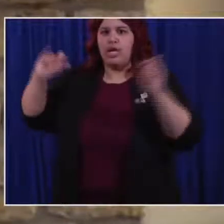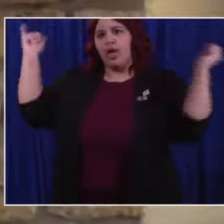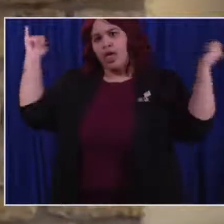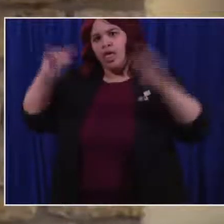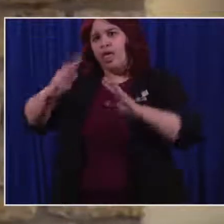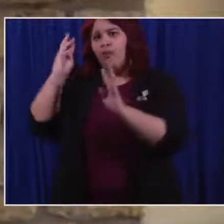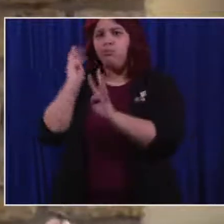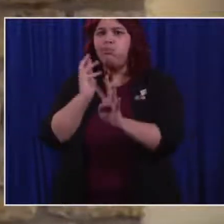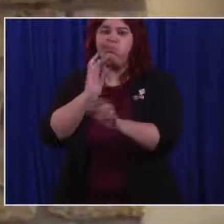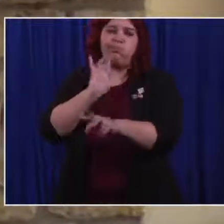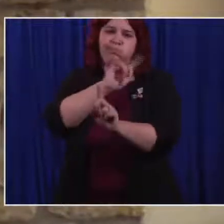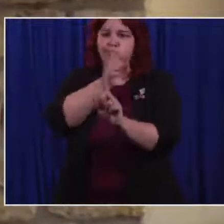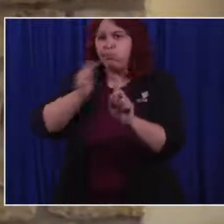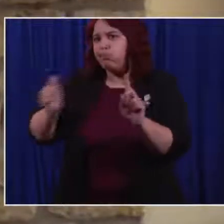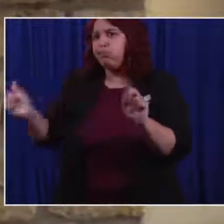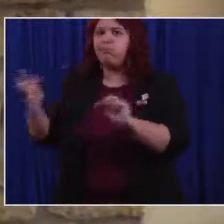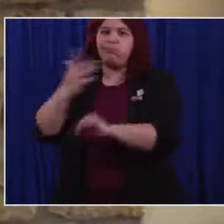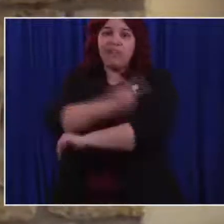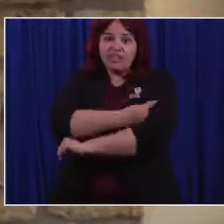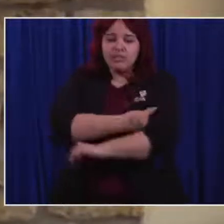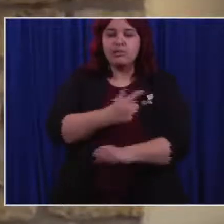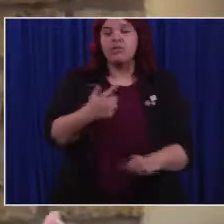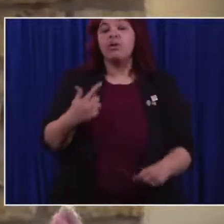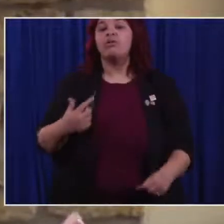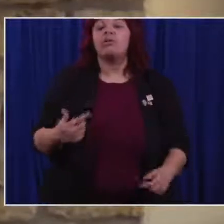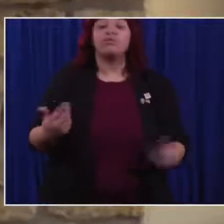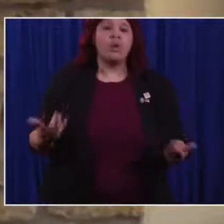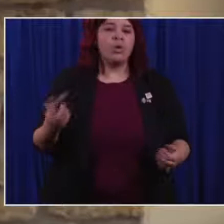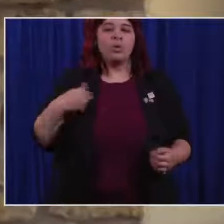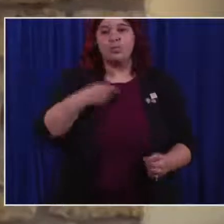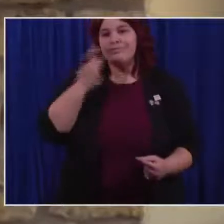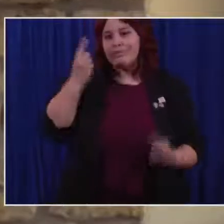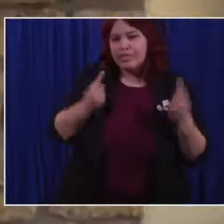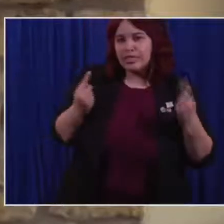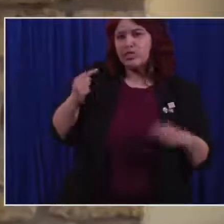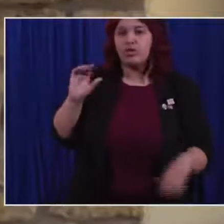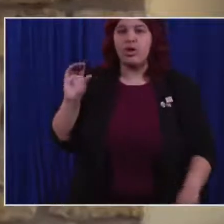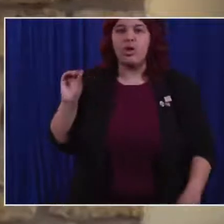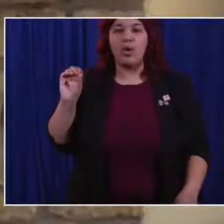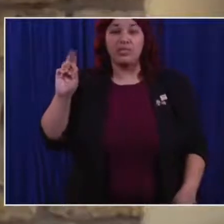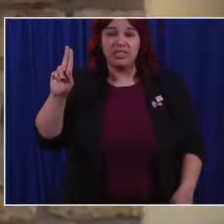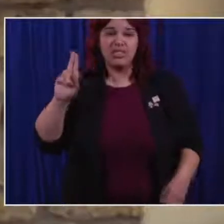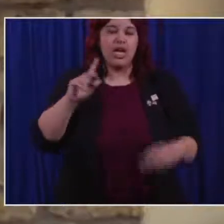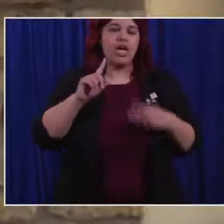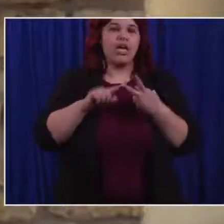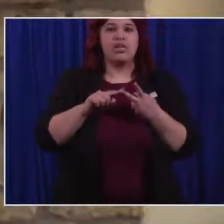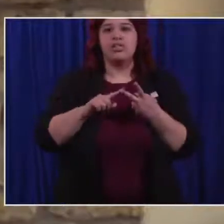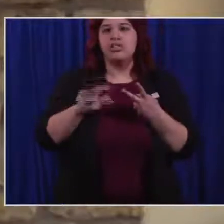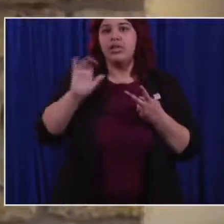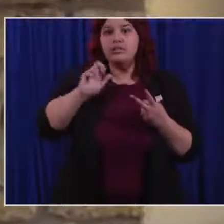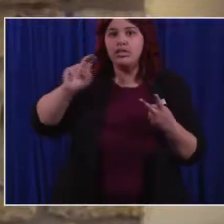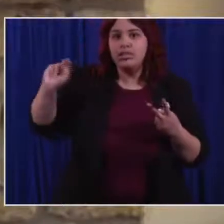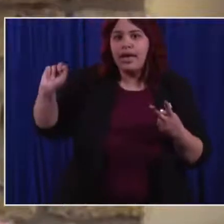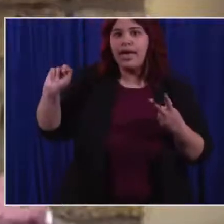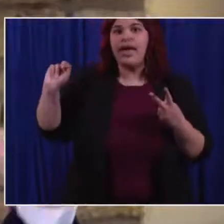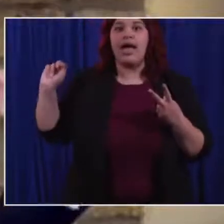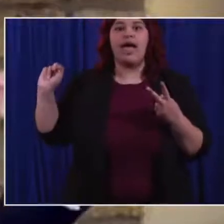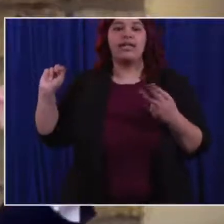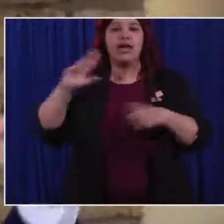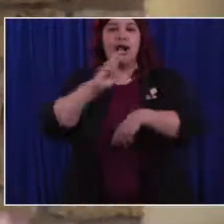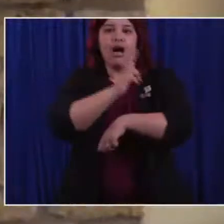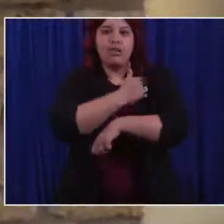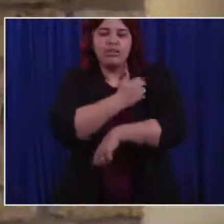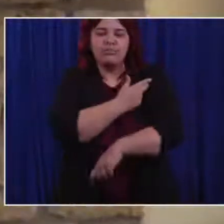for example, Ohio State, Cleveland Clinic, University of Cincinnati, all of them have the ability right now to